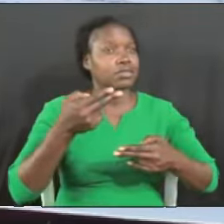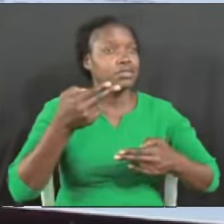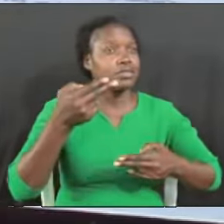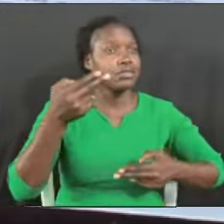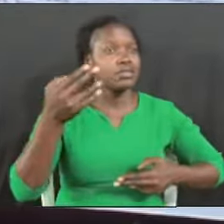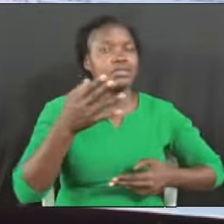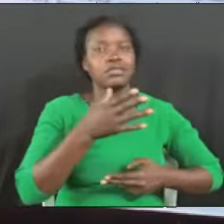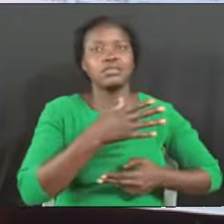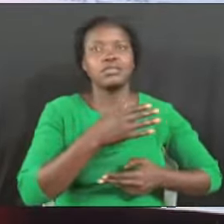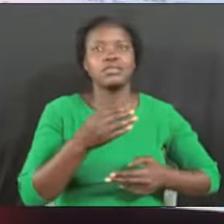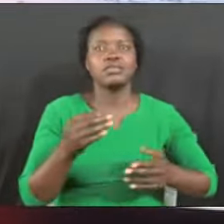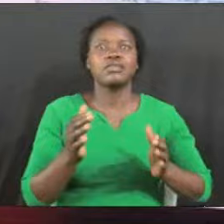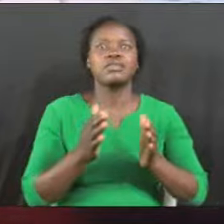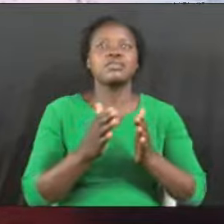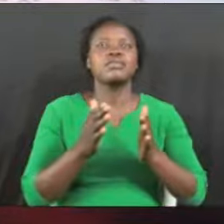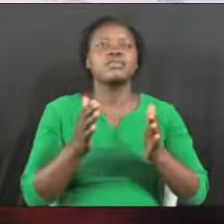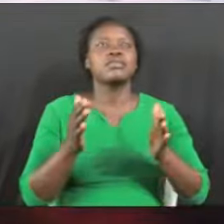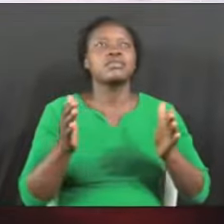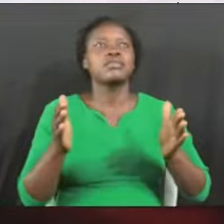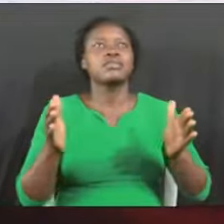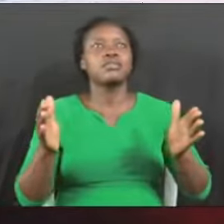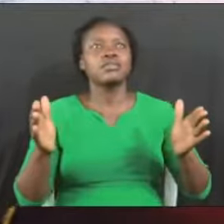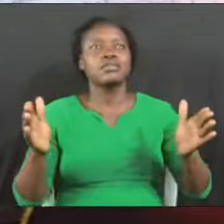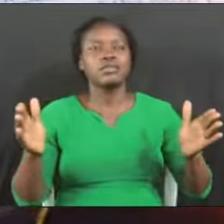And greater will be